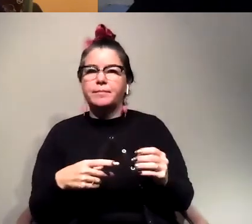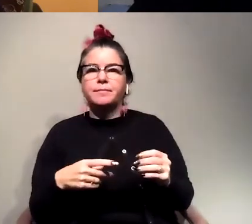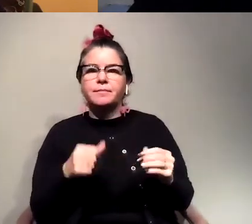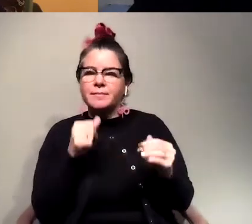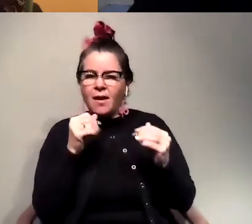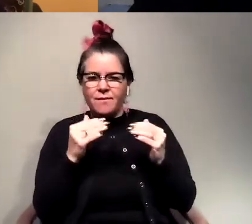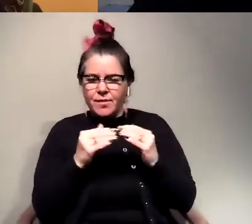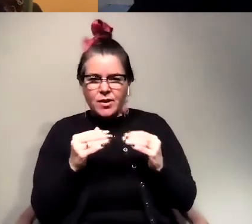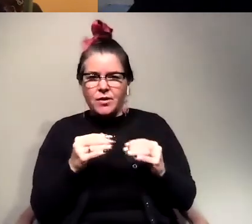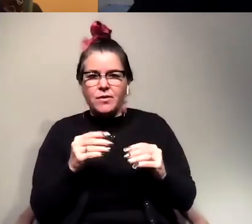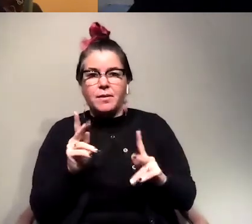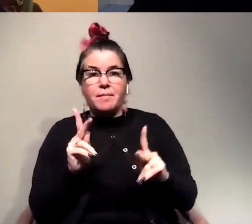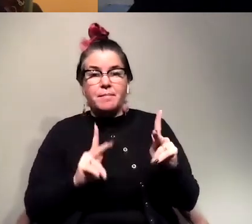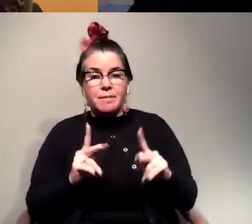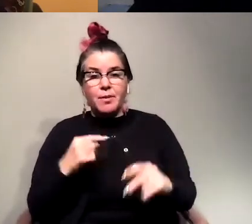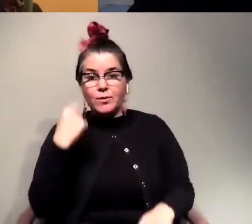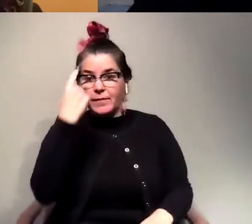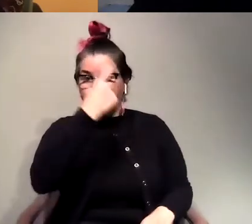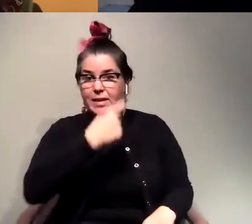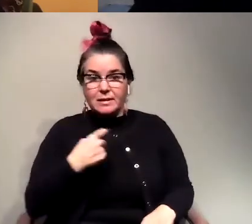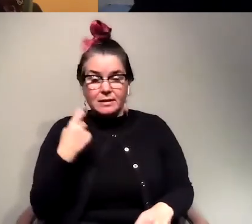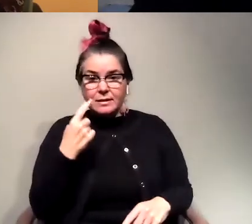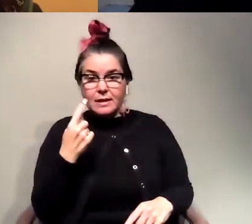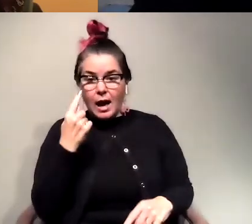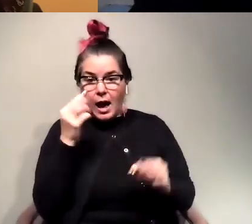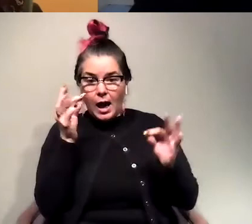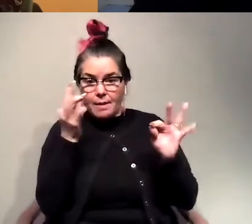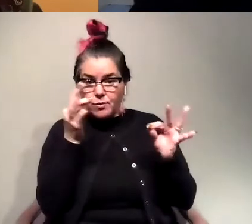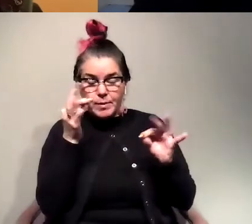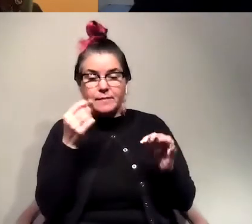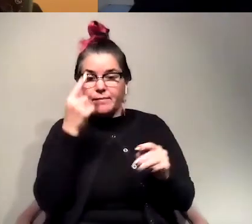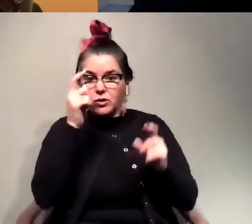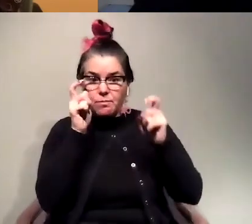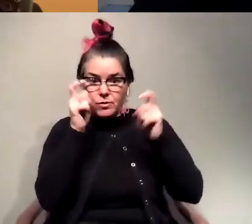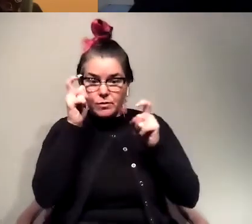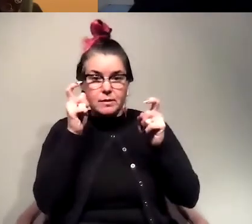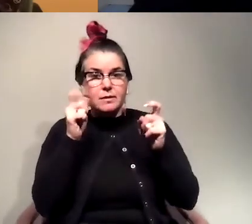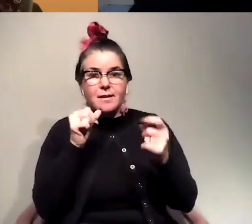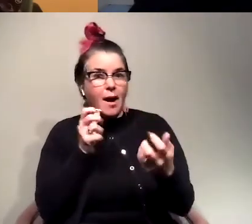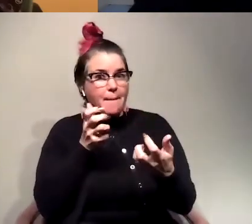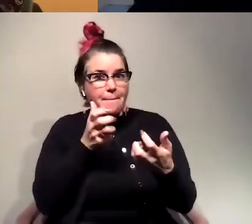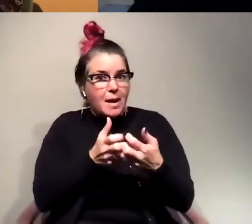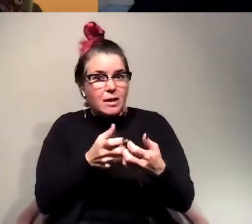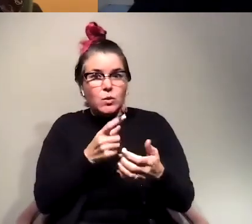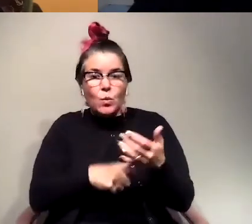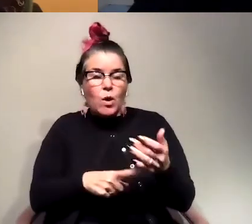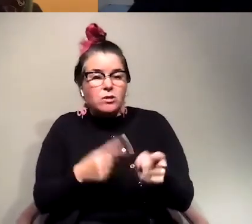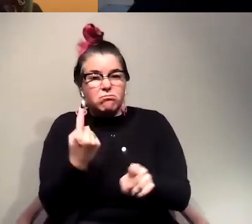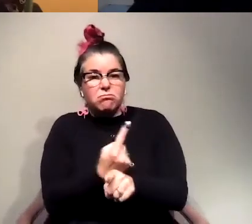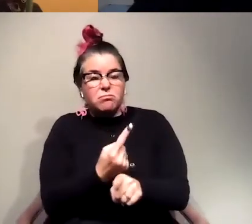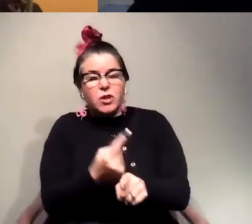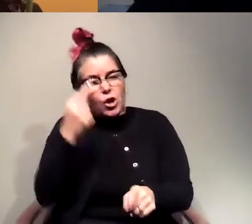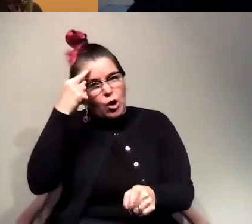people whose faces, their eye movements or facial movements may not match what's neurotypical,